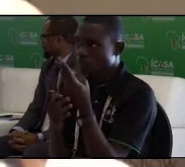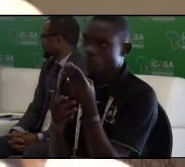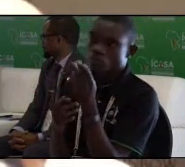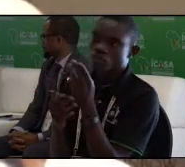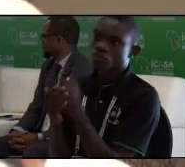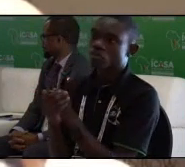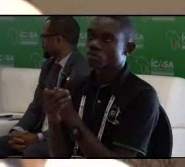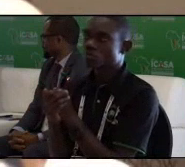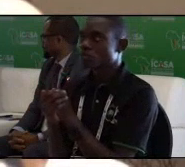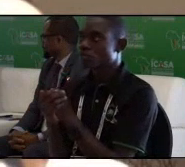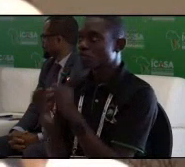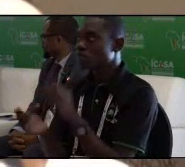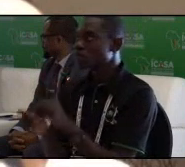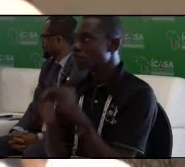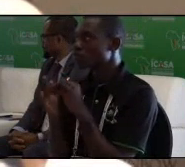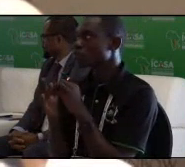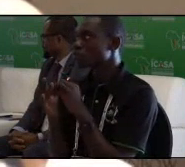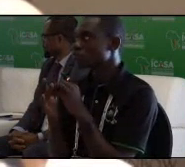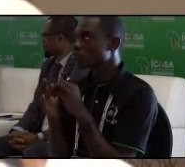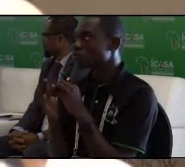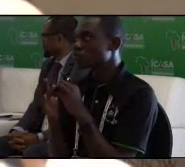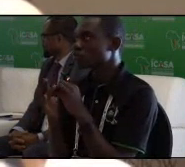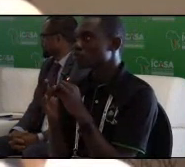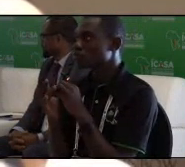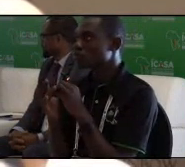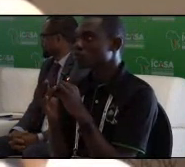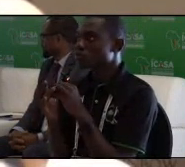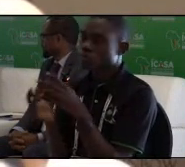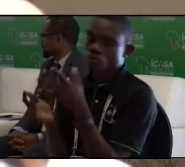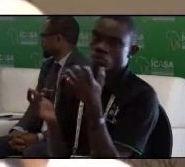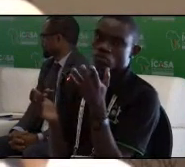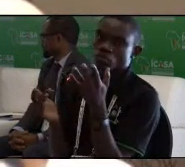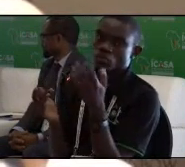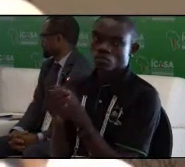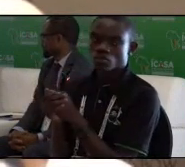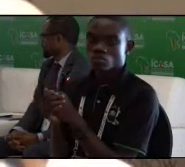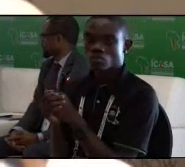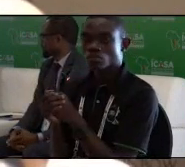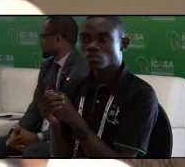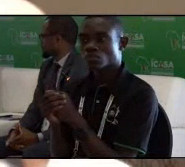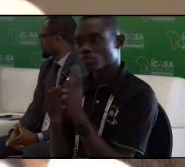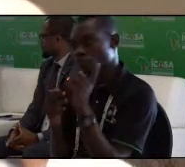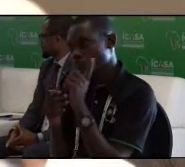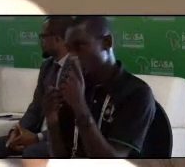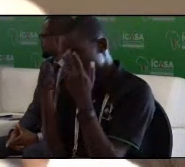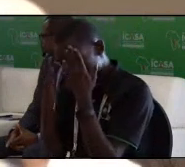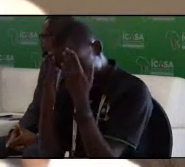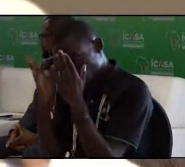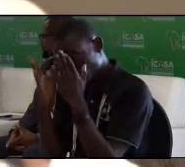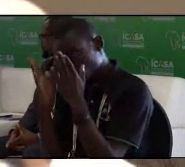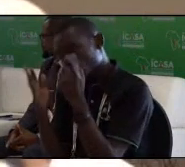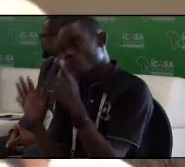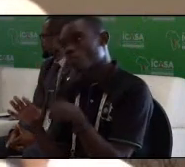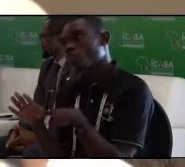people about the choices, blood versus oral. It did not come out clear at